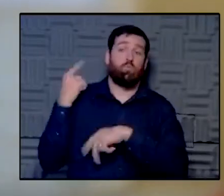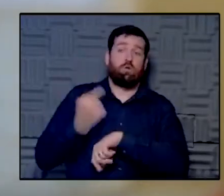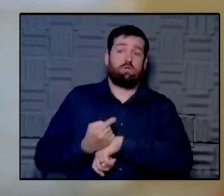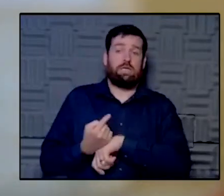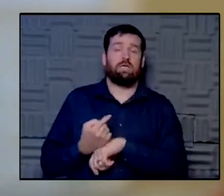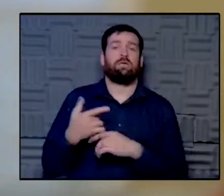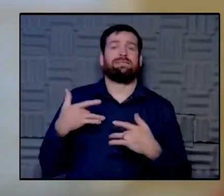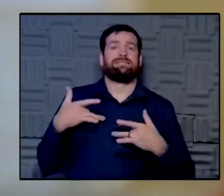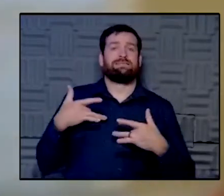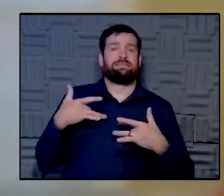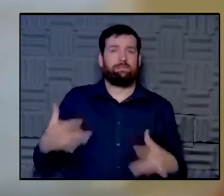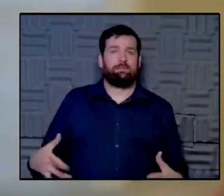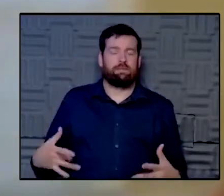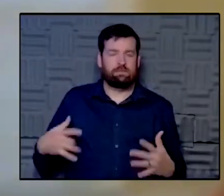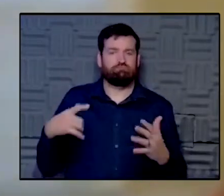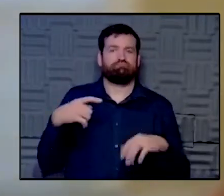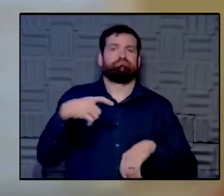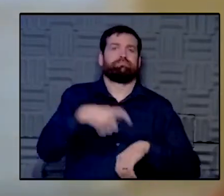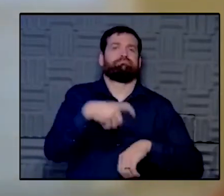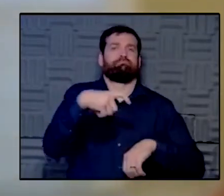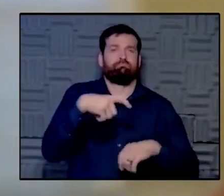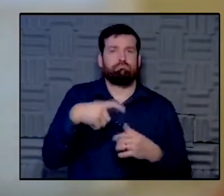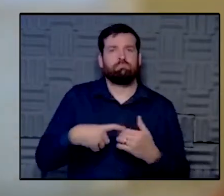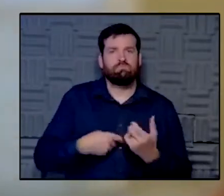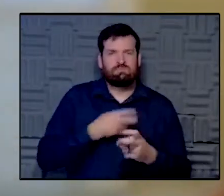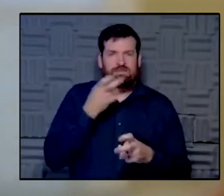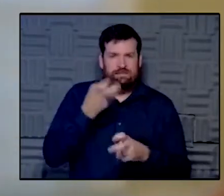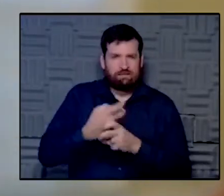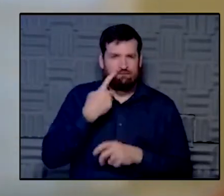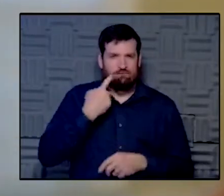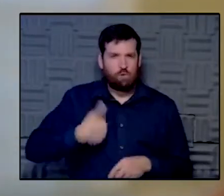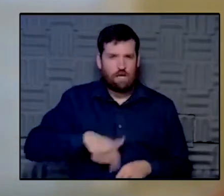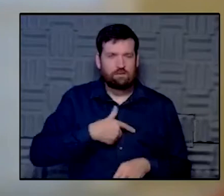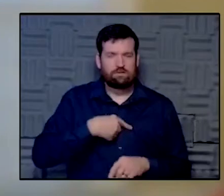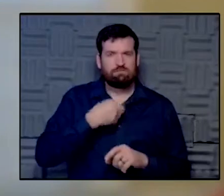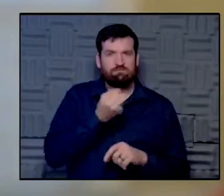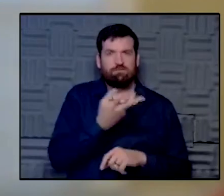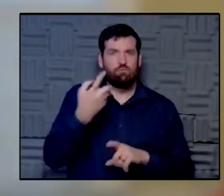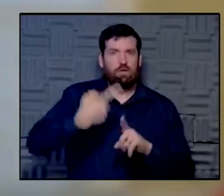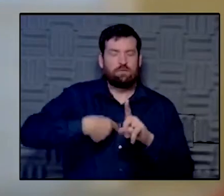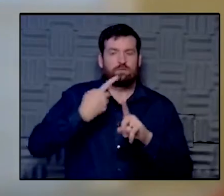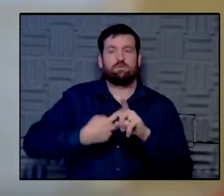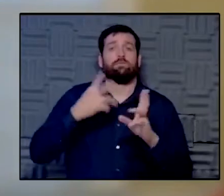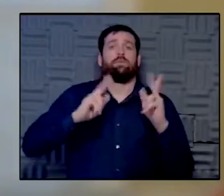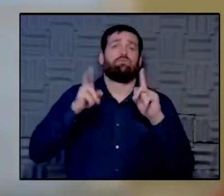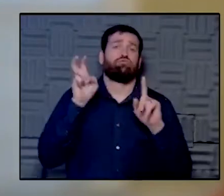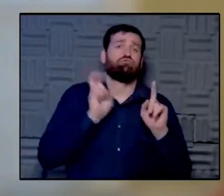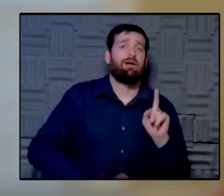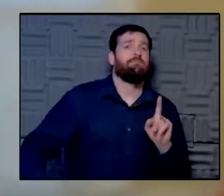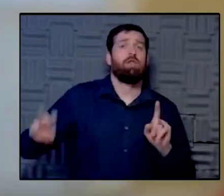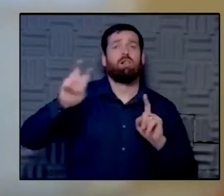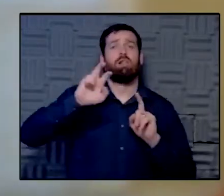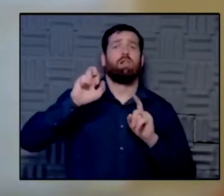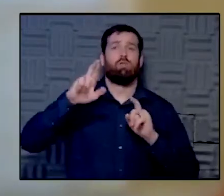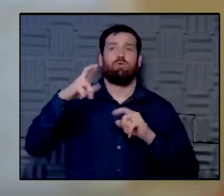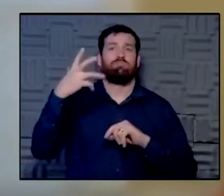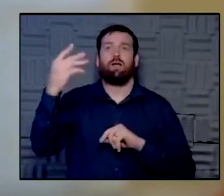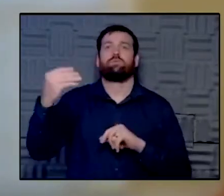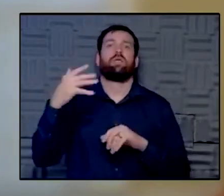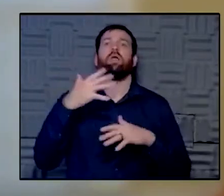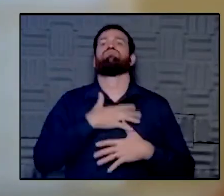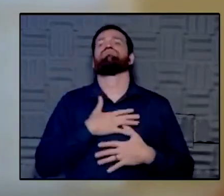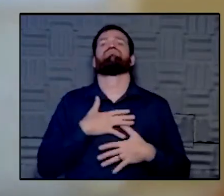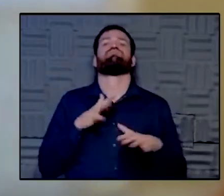beginning of a few very difficult months for us as people are traveling throughout the summer or they're outside just enjoying the